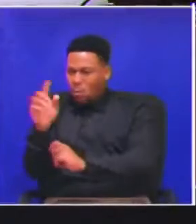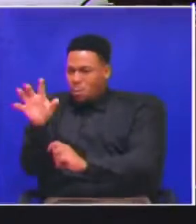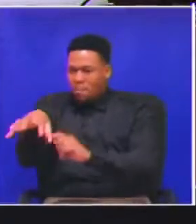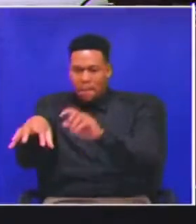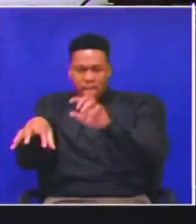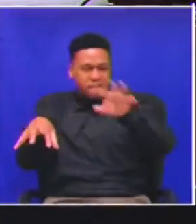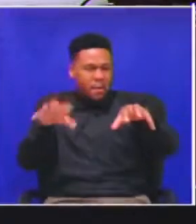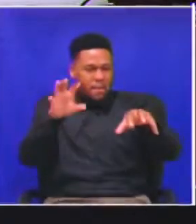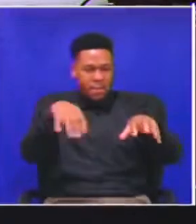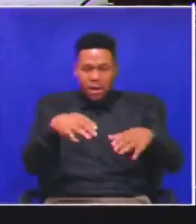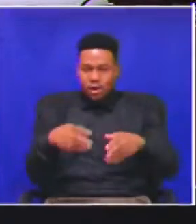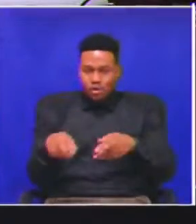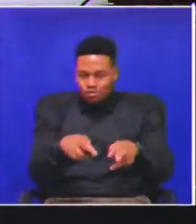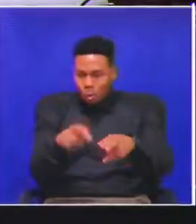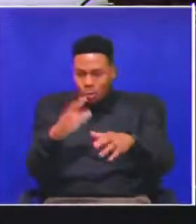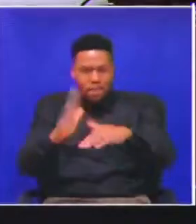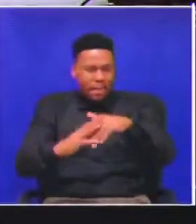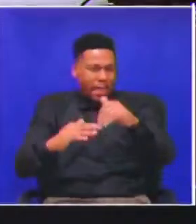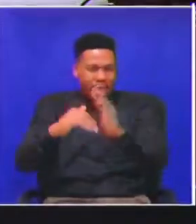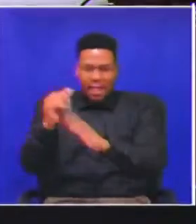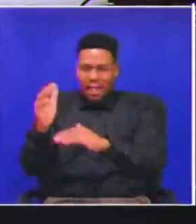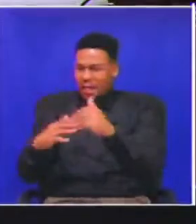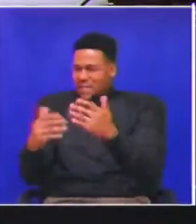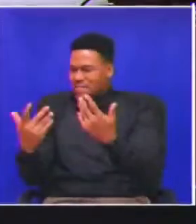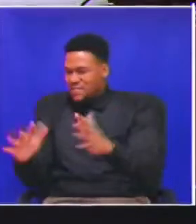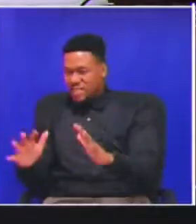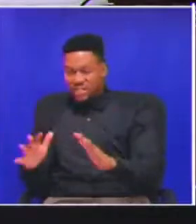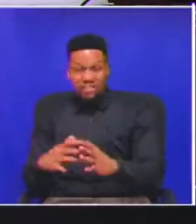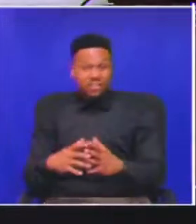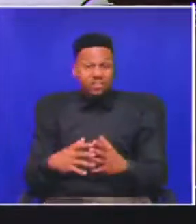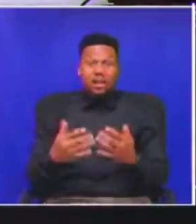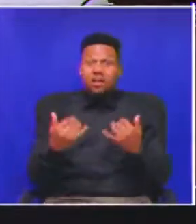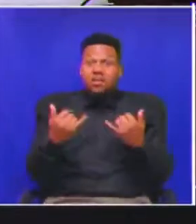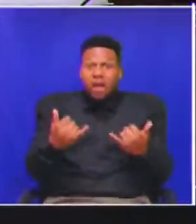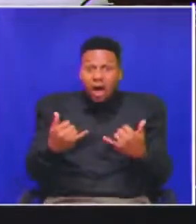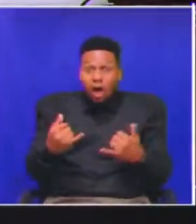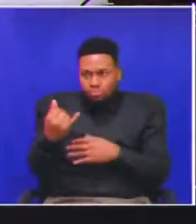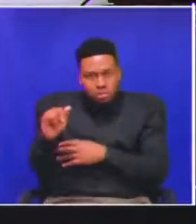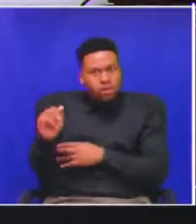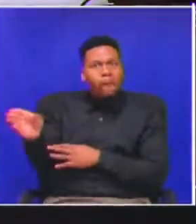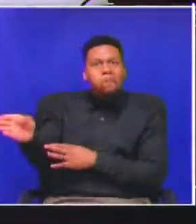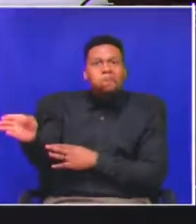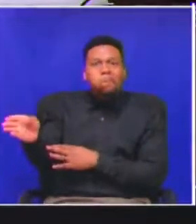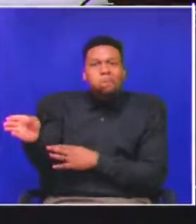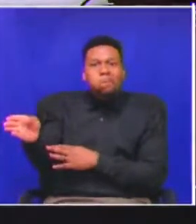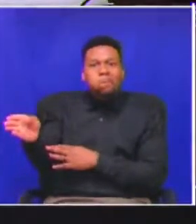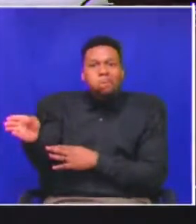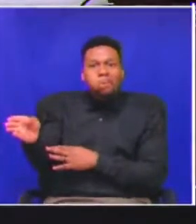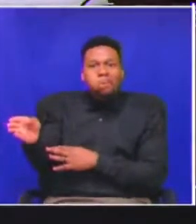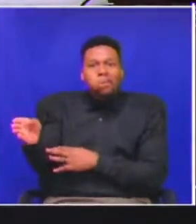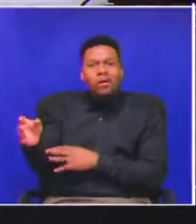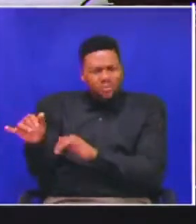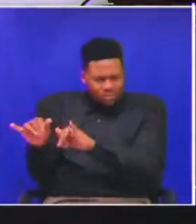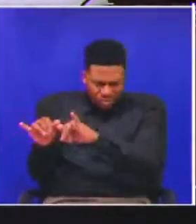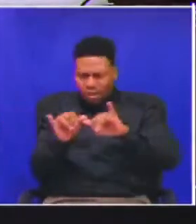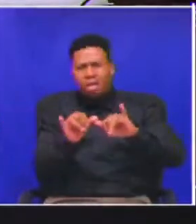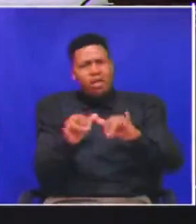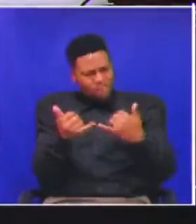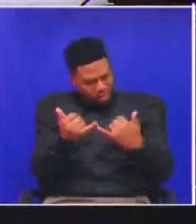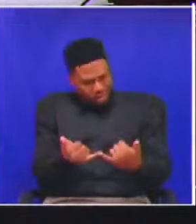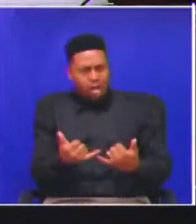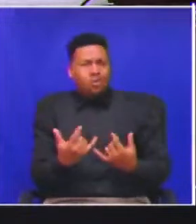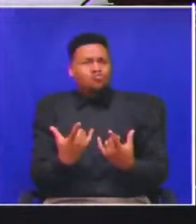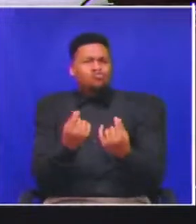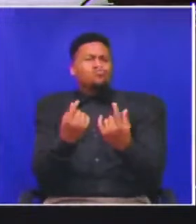built roads, and those are still there. And similarly, we can do the same even now. So I want